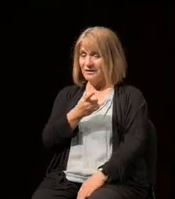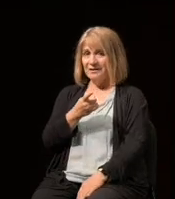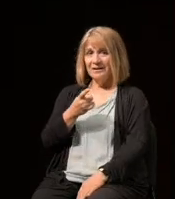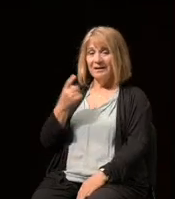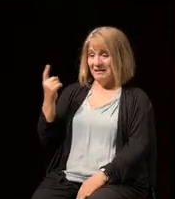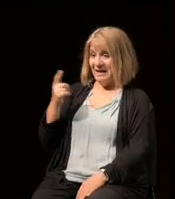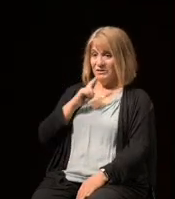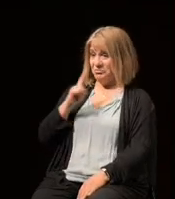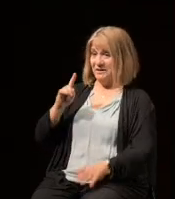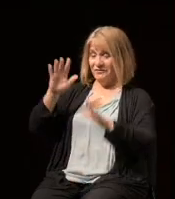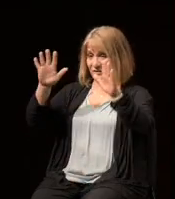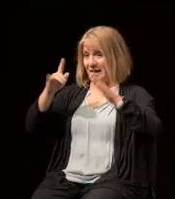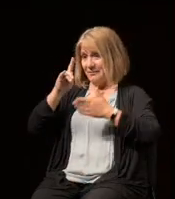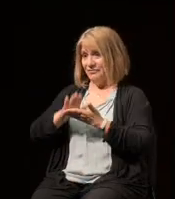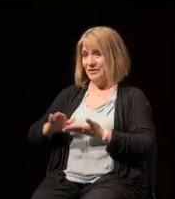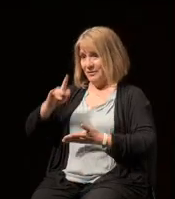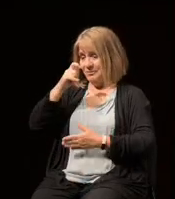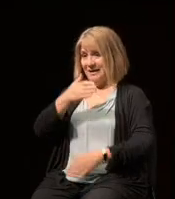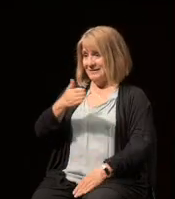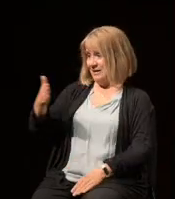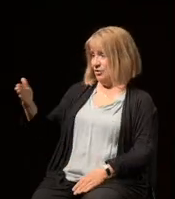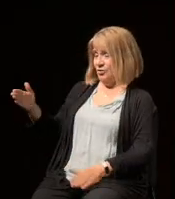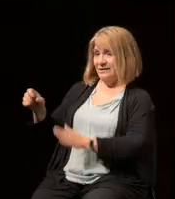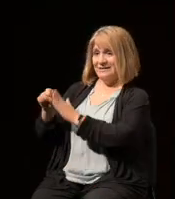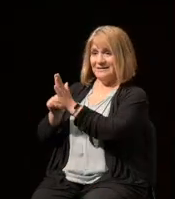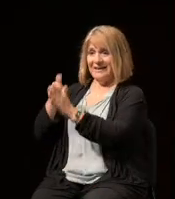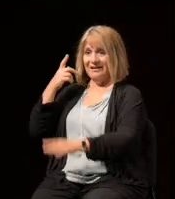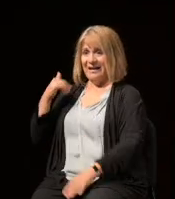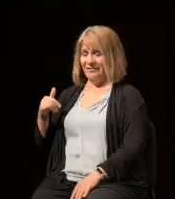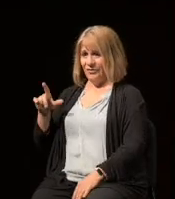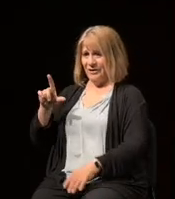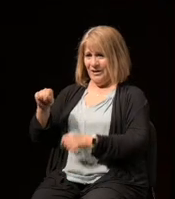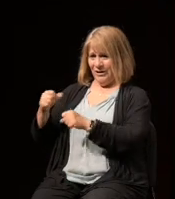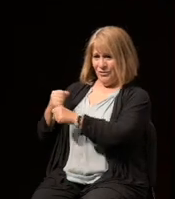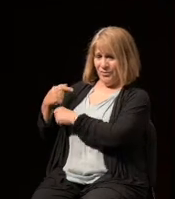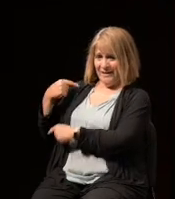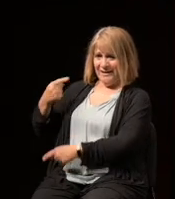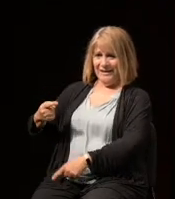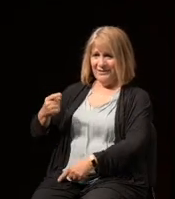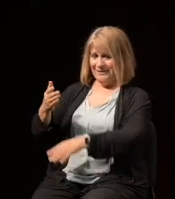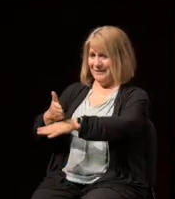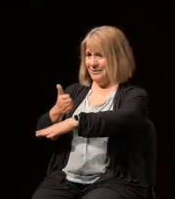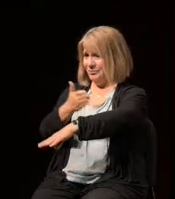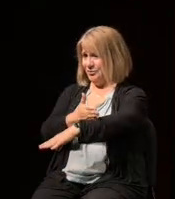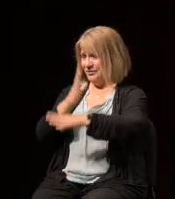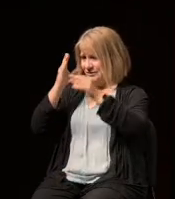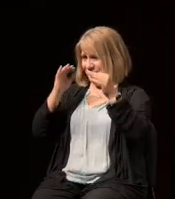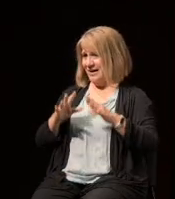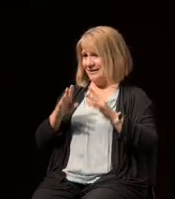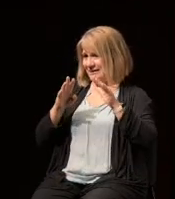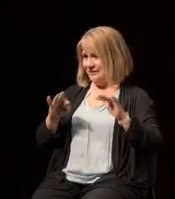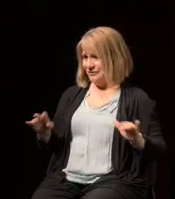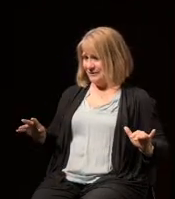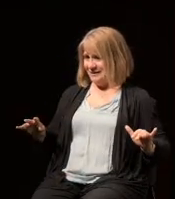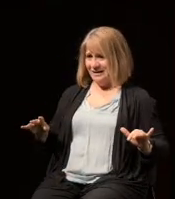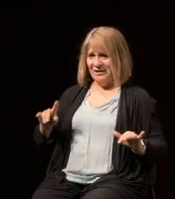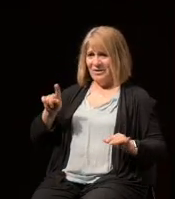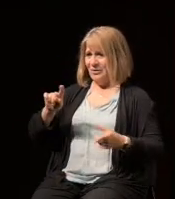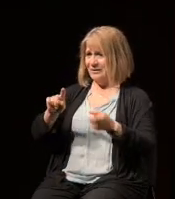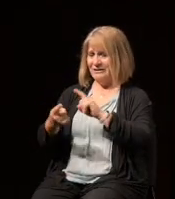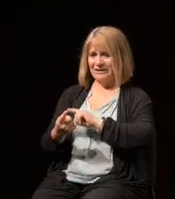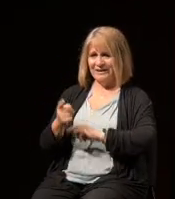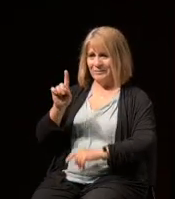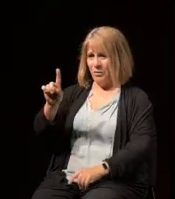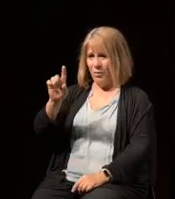for the college, because across the state in 20 years, the improvement in faculty diversity particularly only changed by